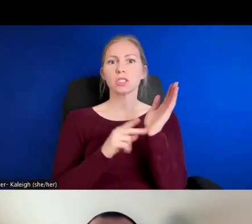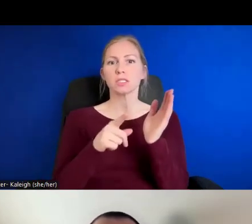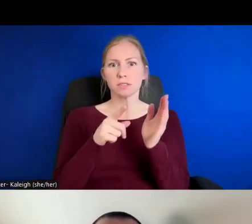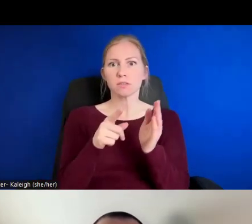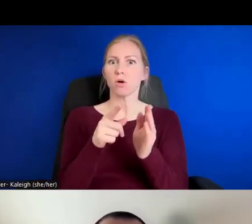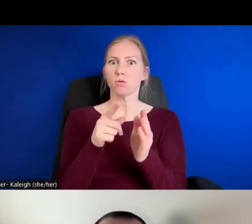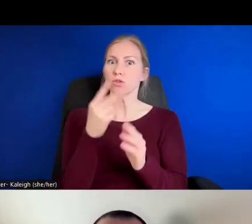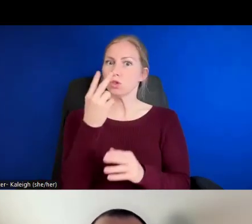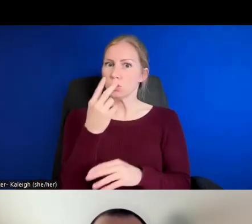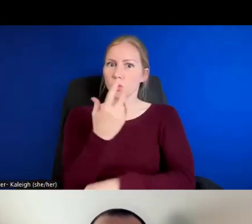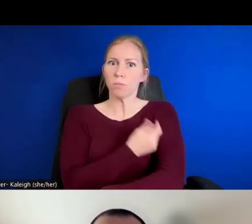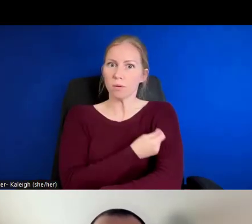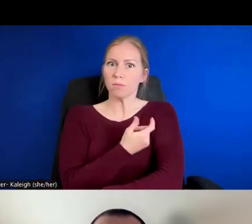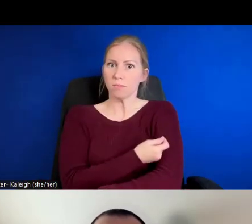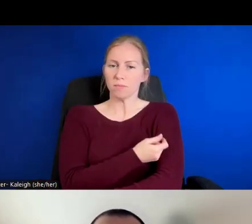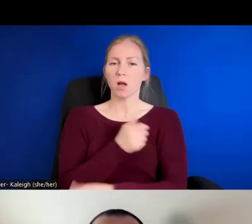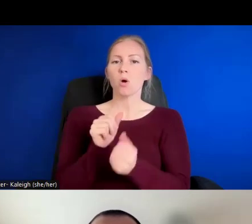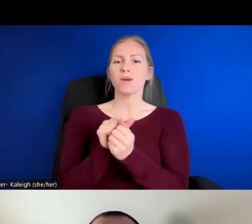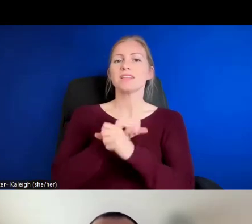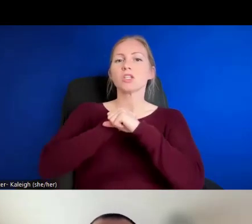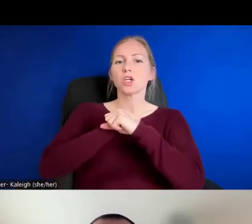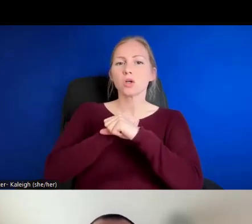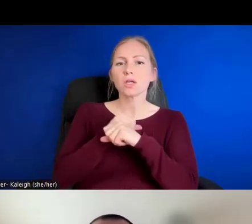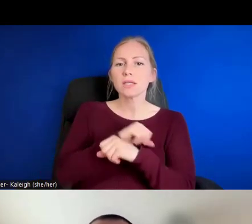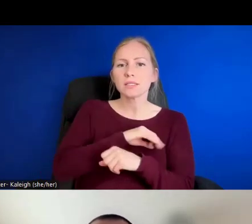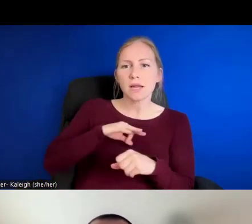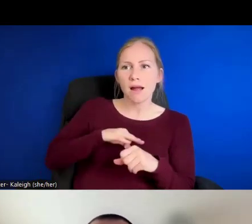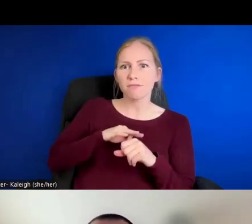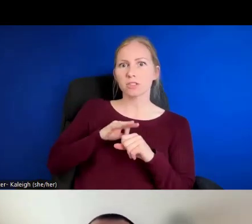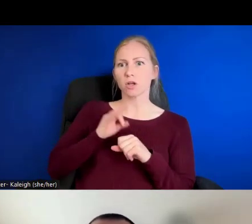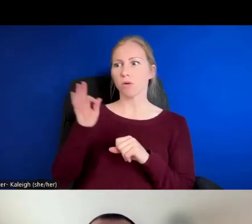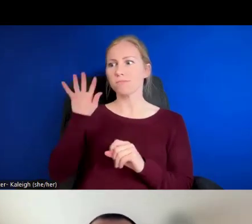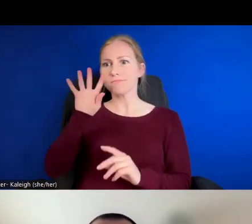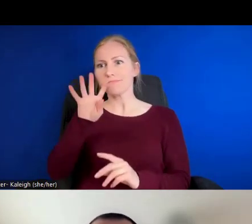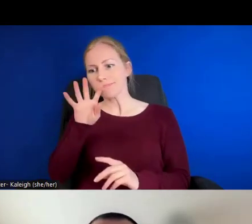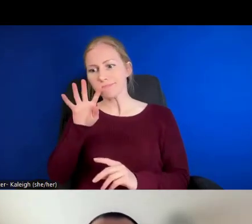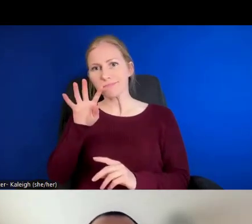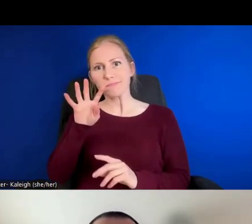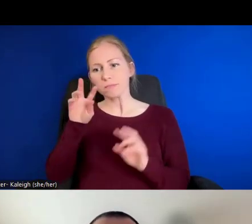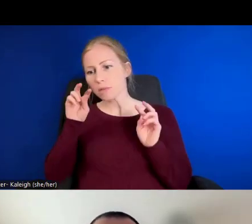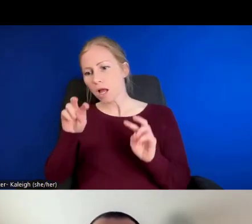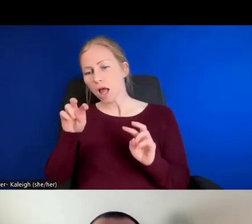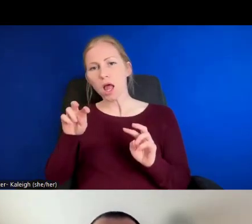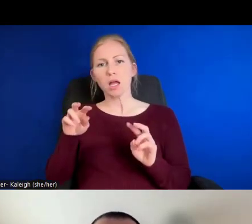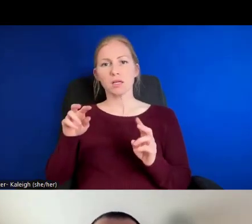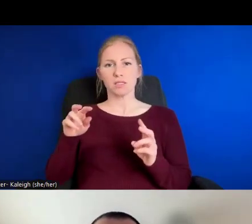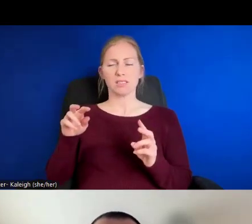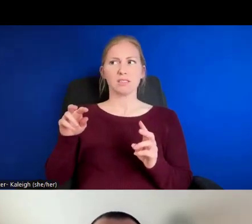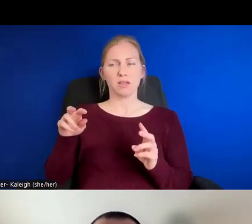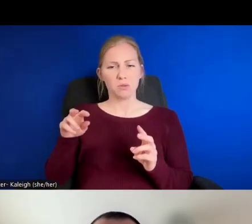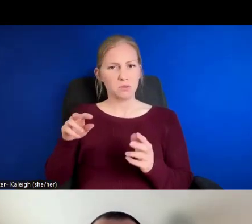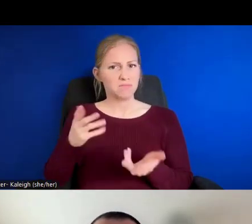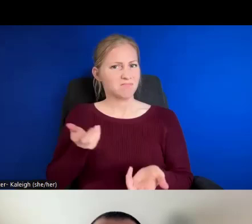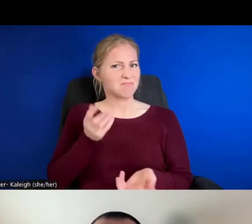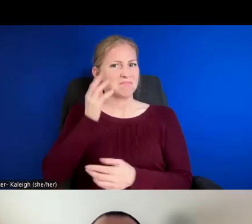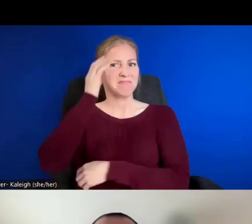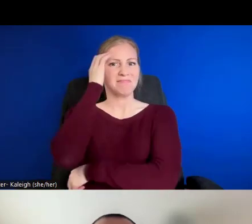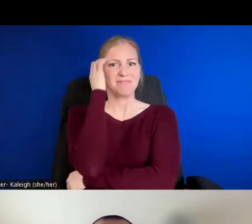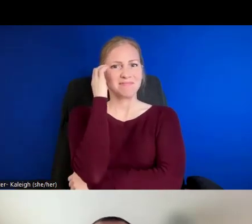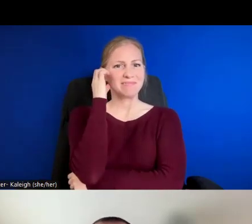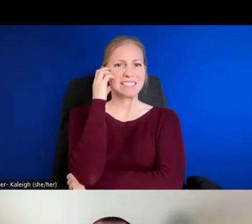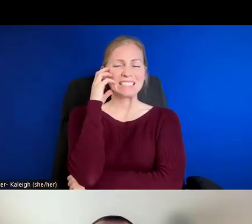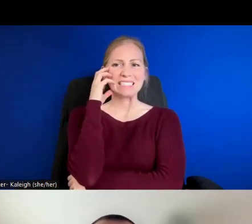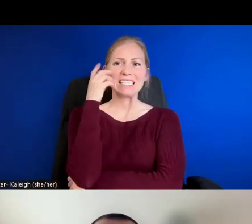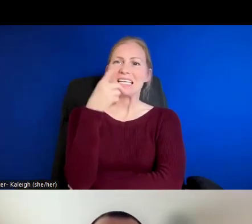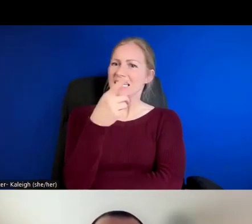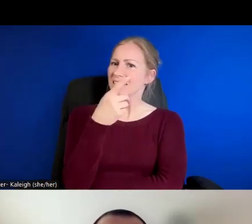security staff standing over him. Again, it's hard to think of few more